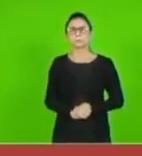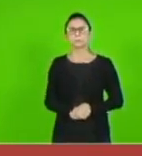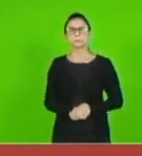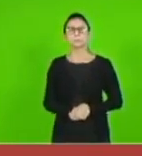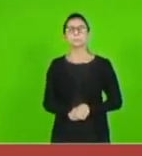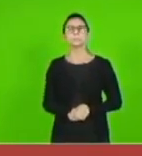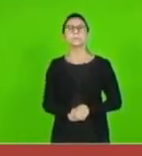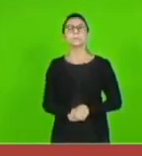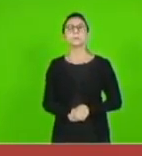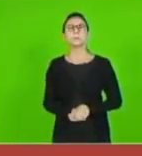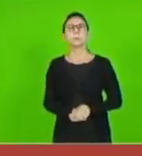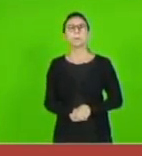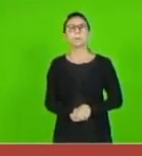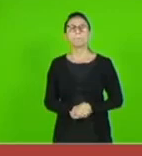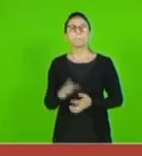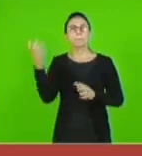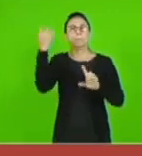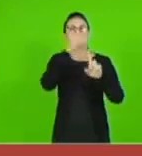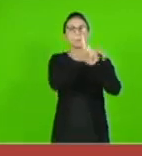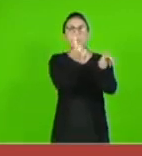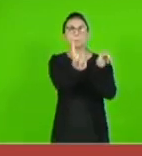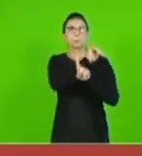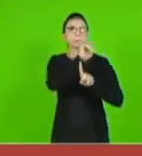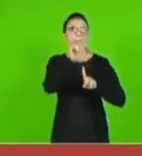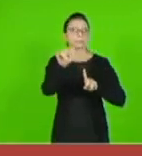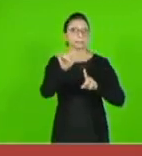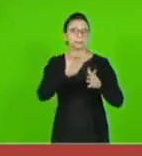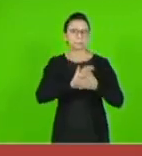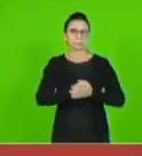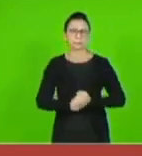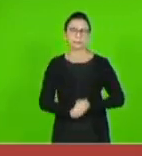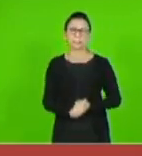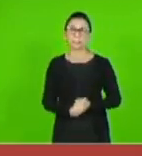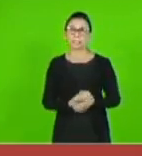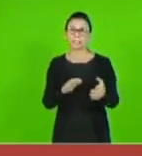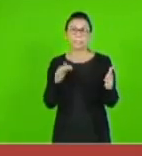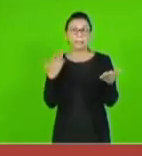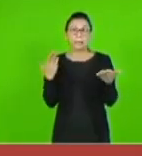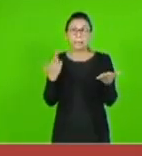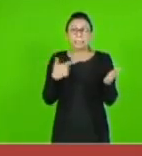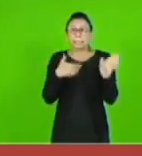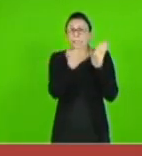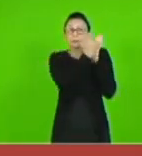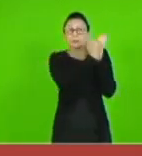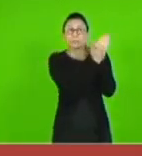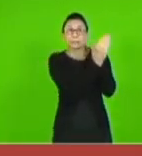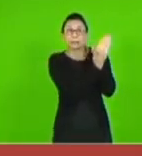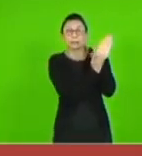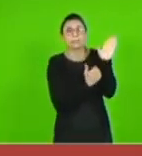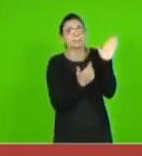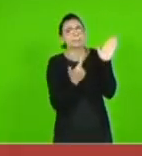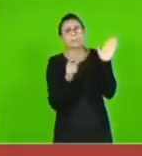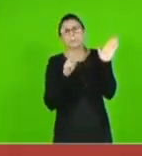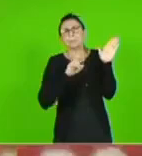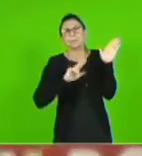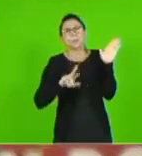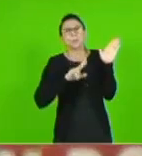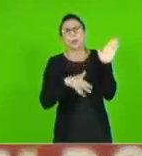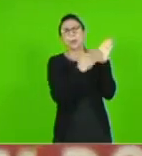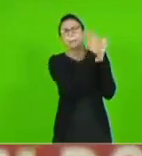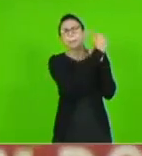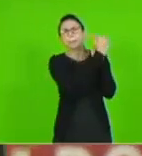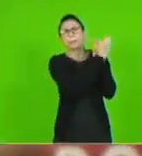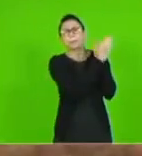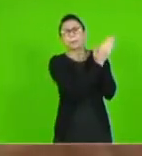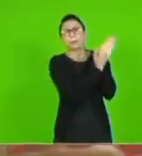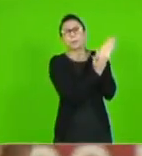existed. So the prophecy, it doesn't follow a rule. It